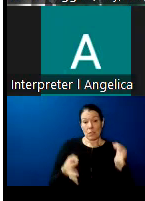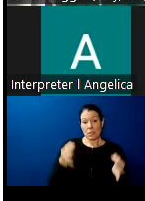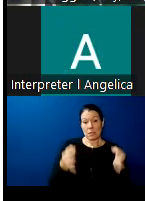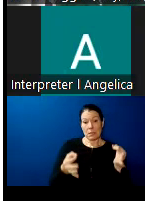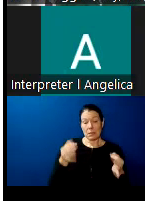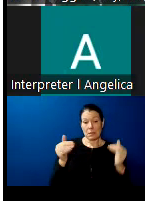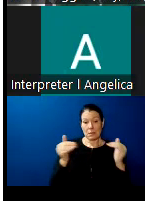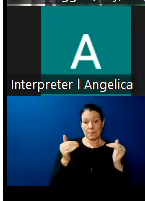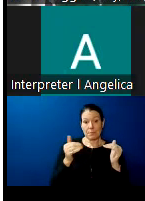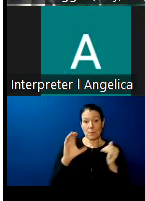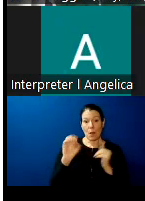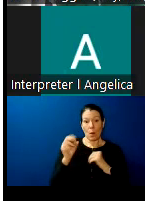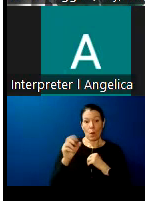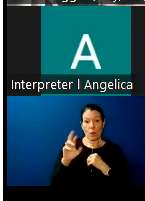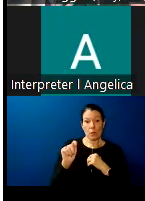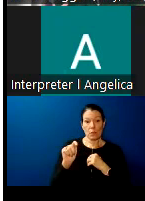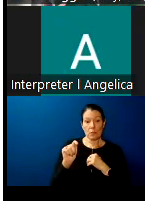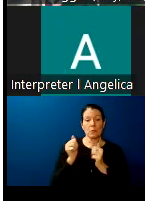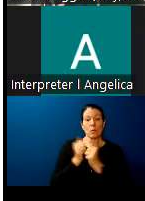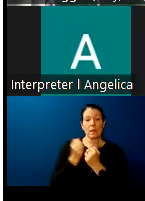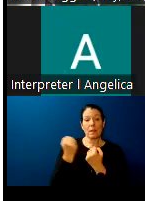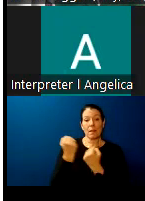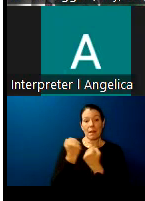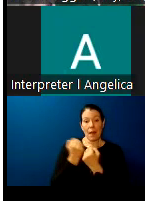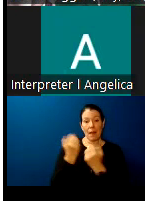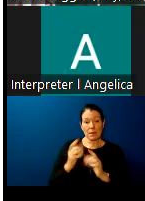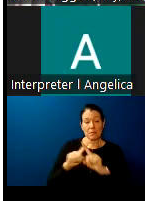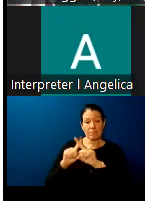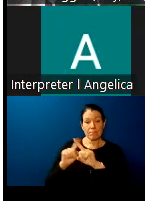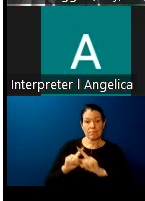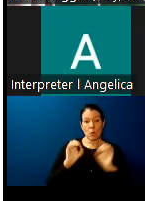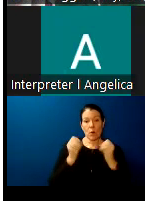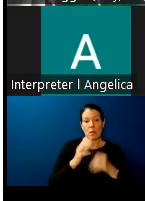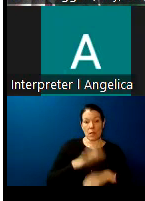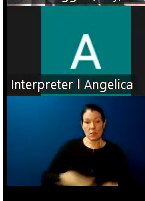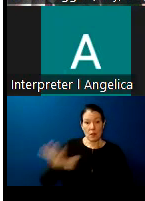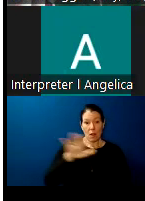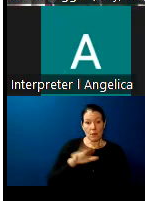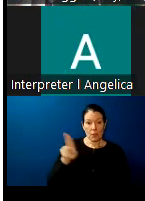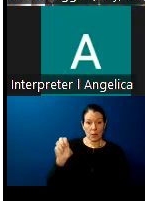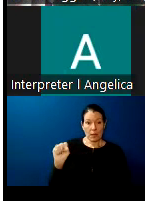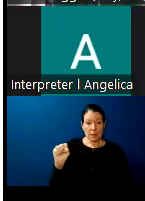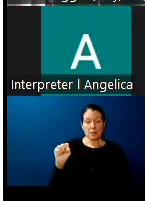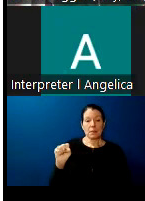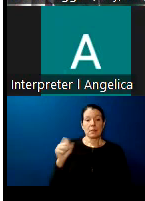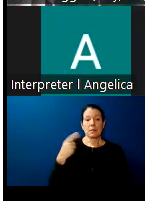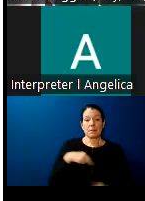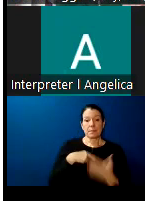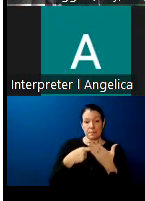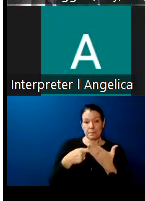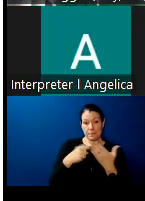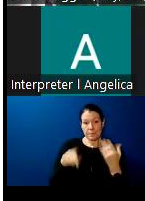with advocates from different organizations across the country. And we talked about even